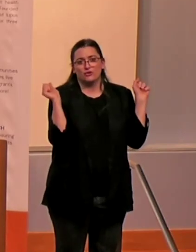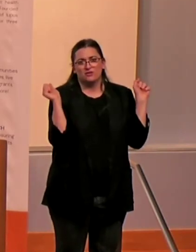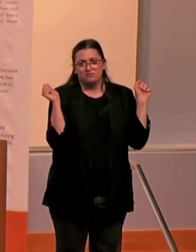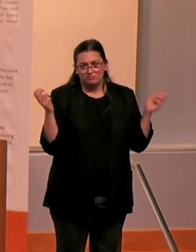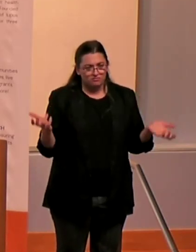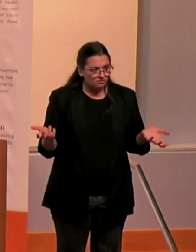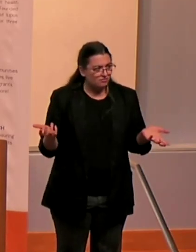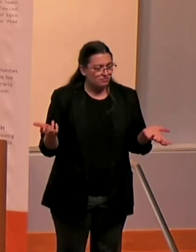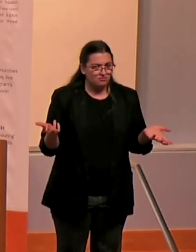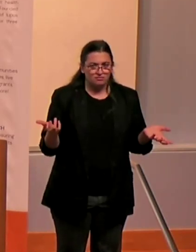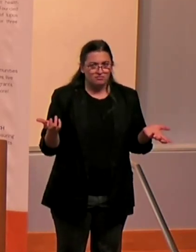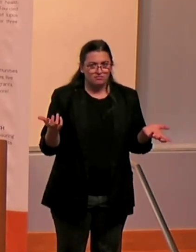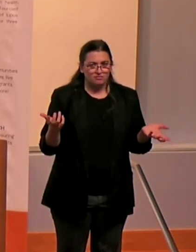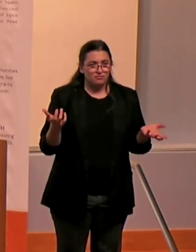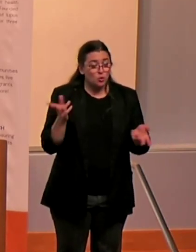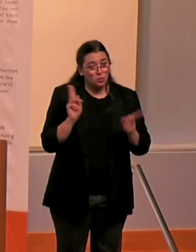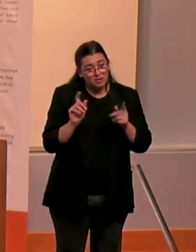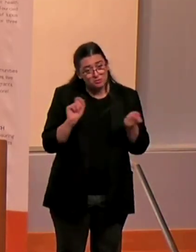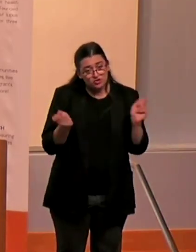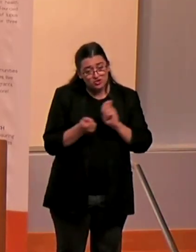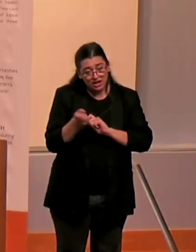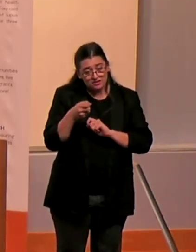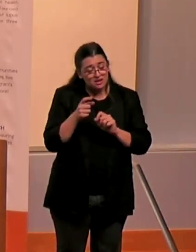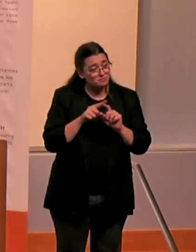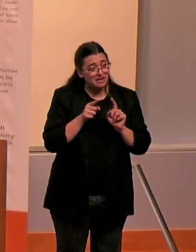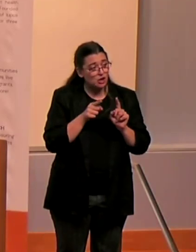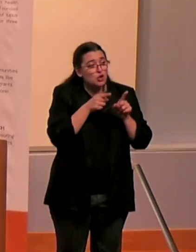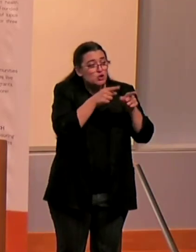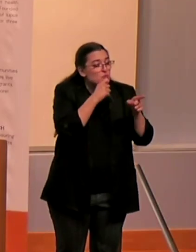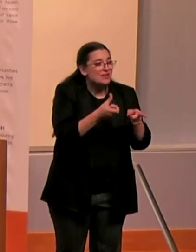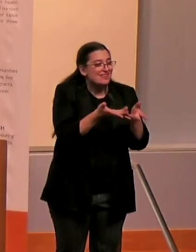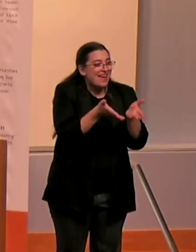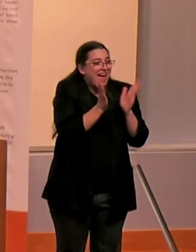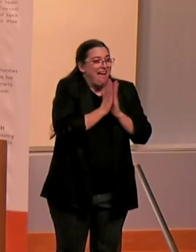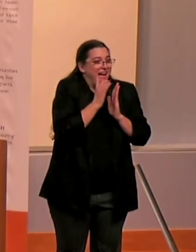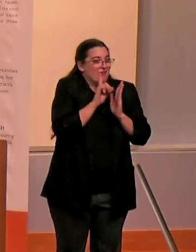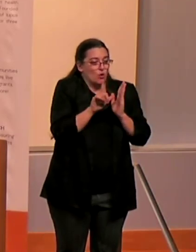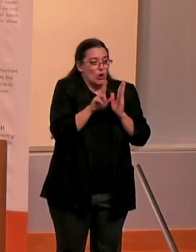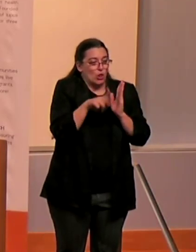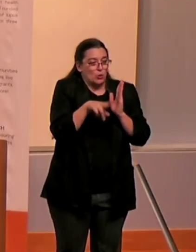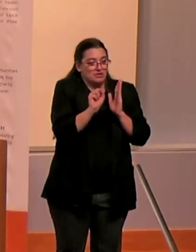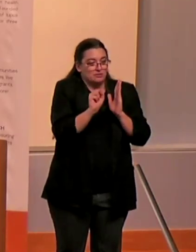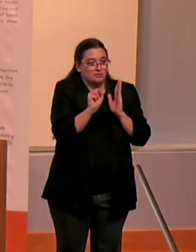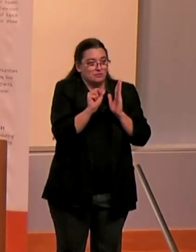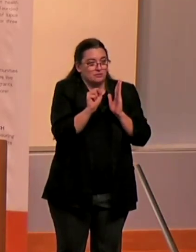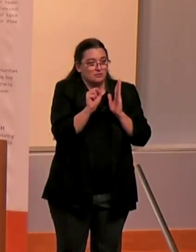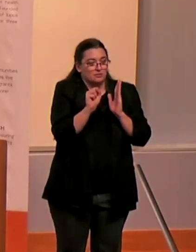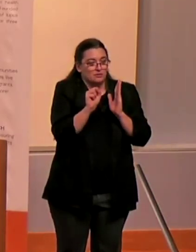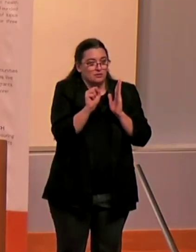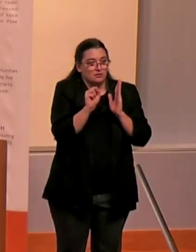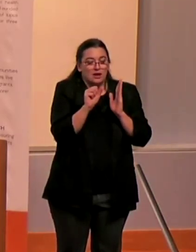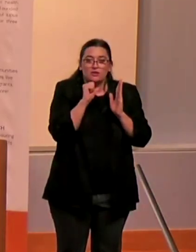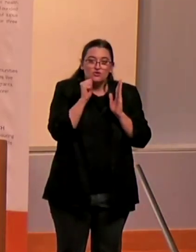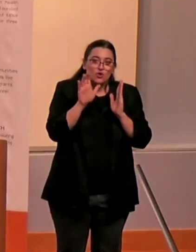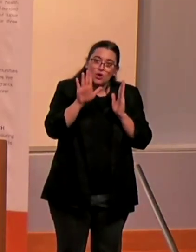them. That's not you. You didn't ask for this and you didn't change. Like she said, you didn't change. And it's not on